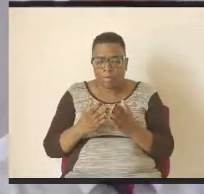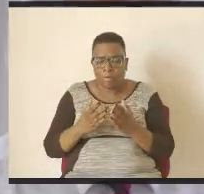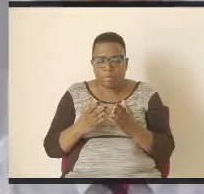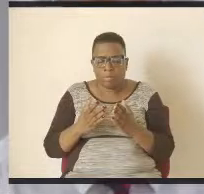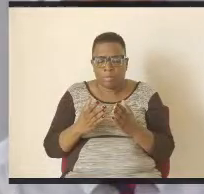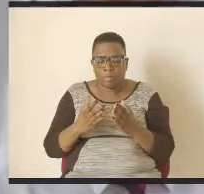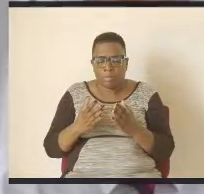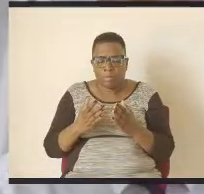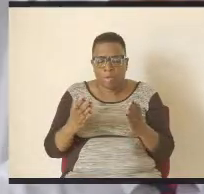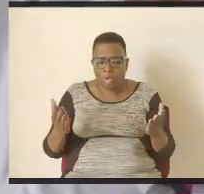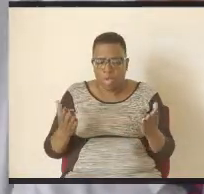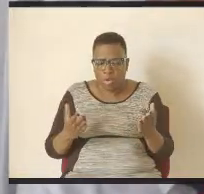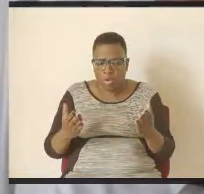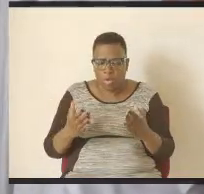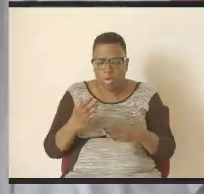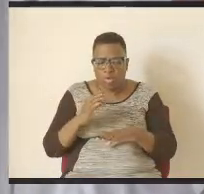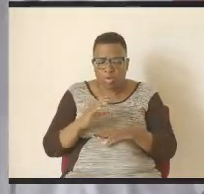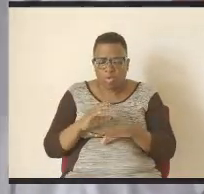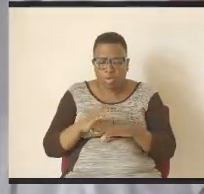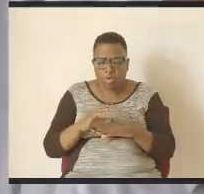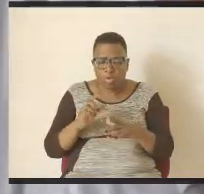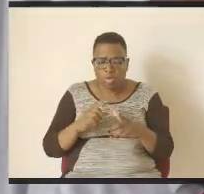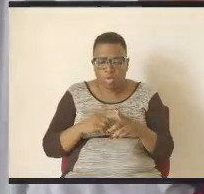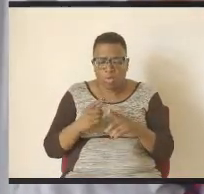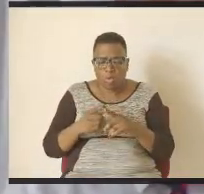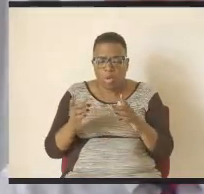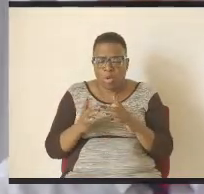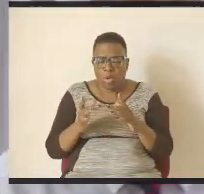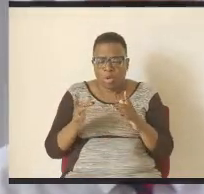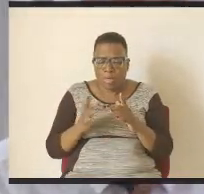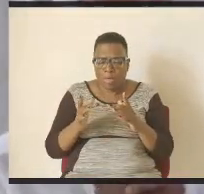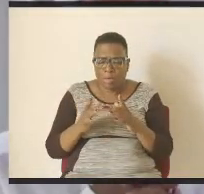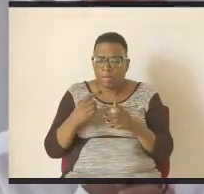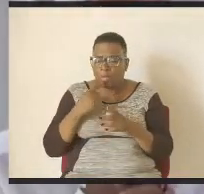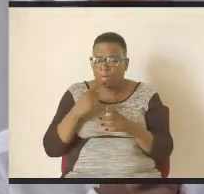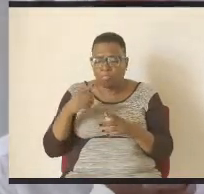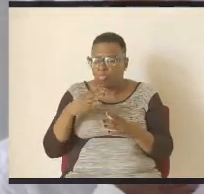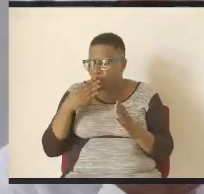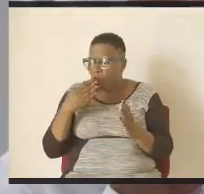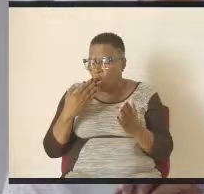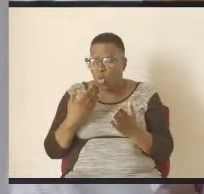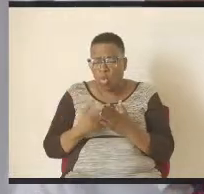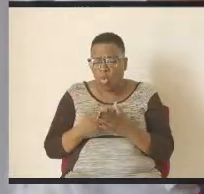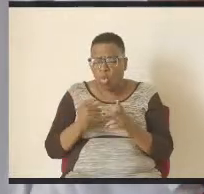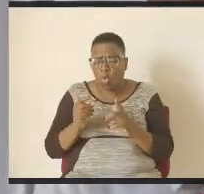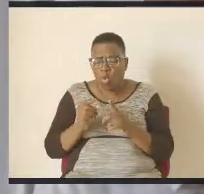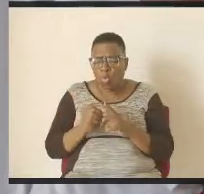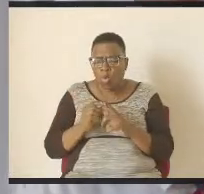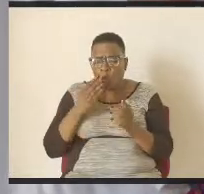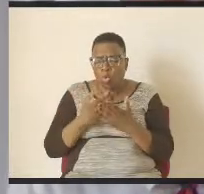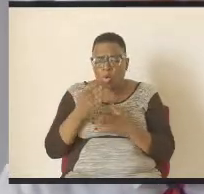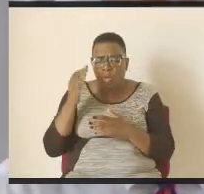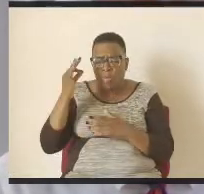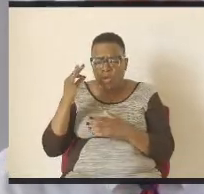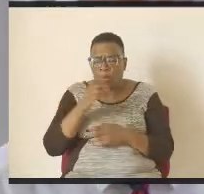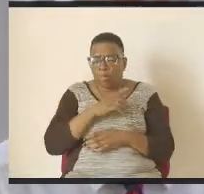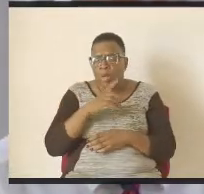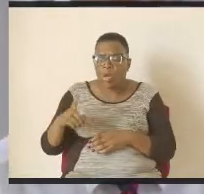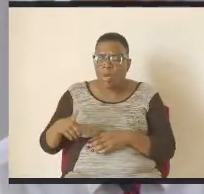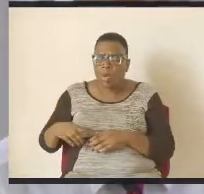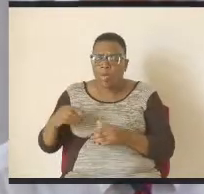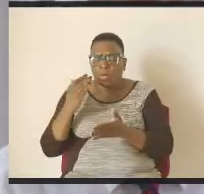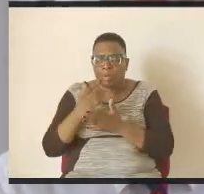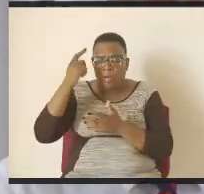online. And you might say that this has been, you know, a good service, the word. But Lord, we reflect on our